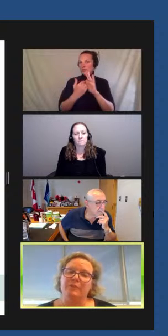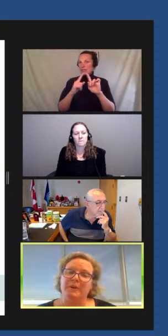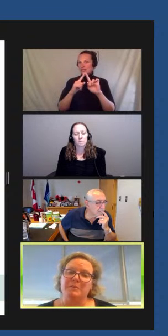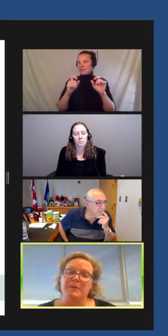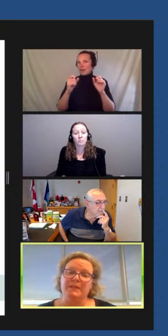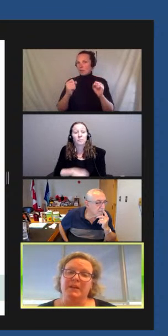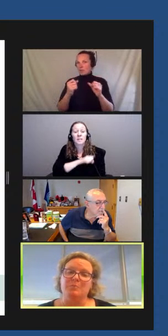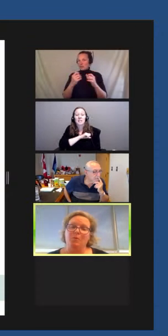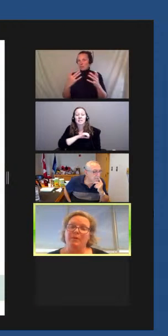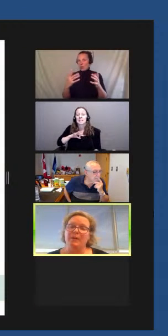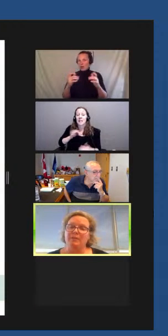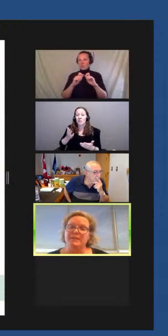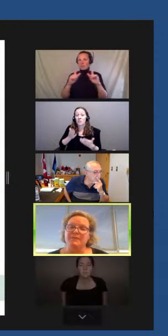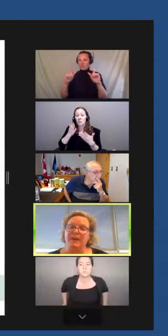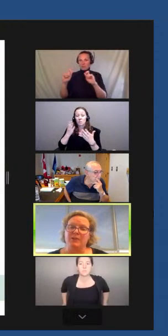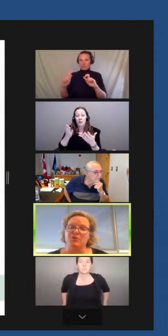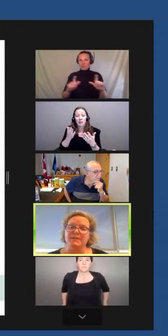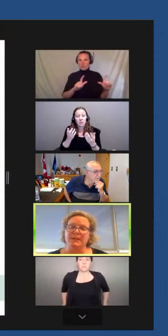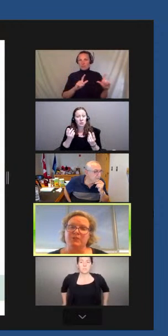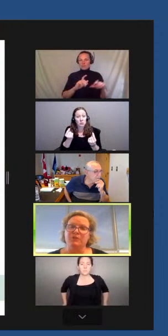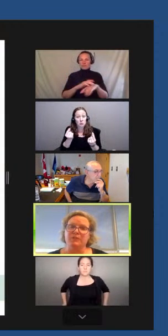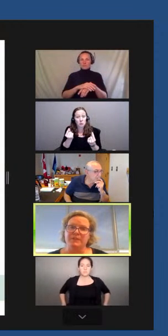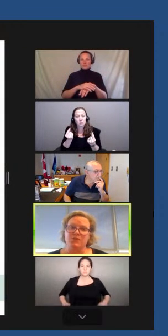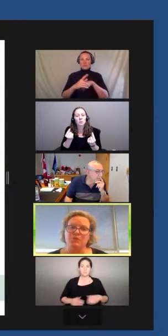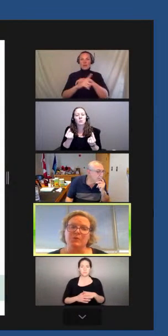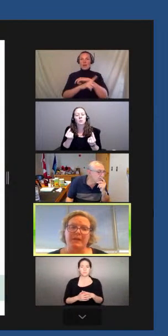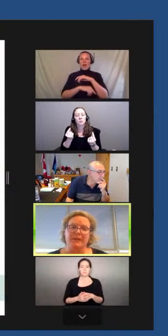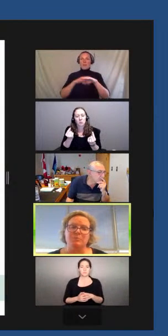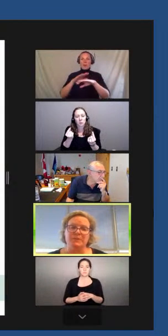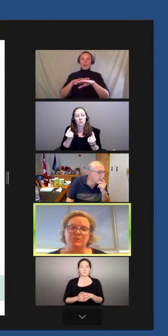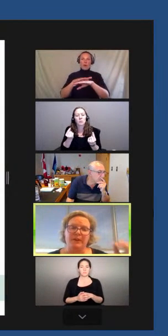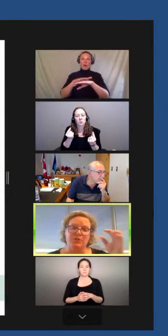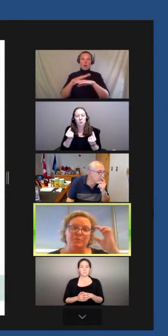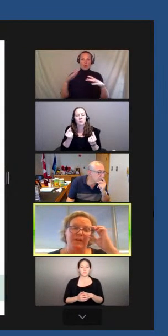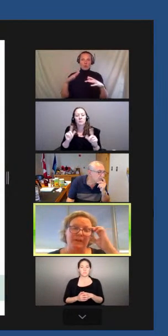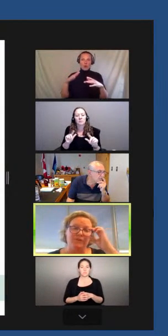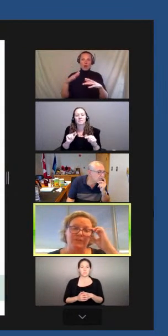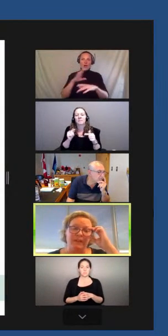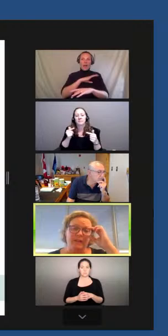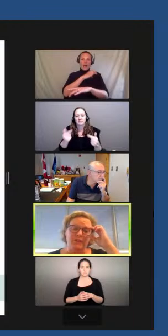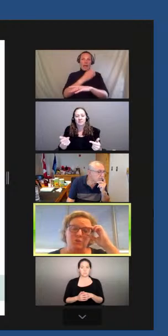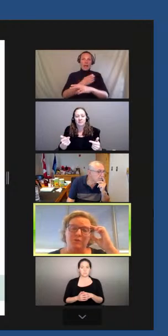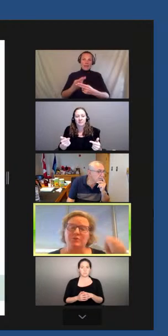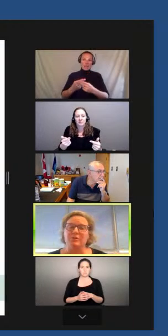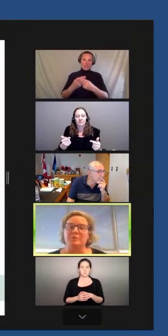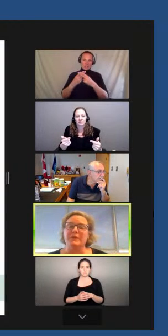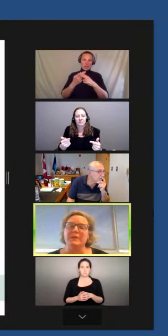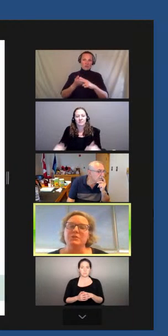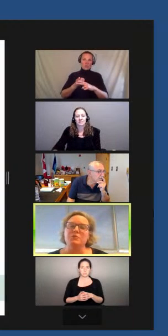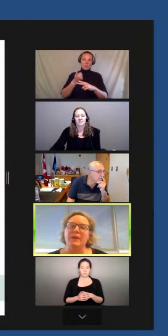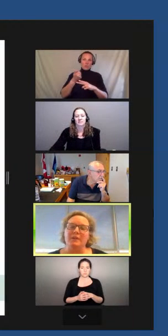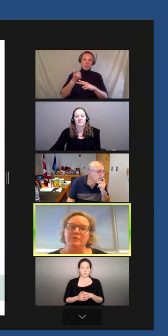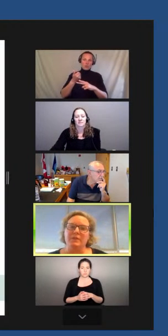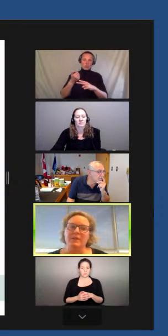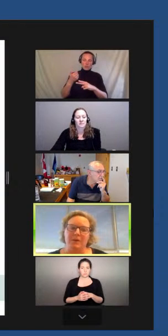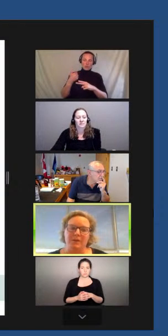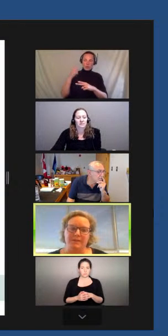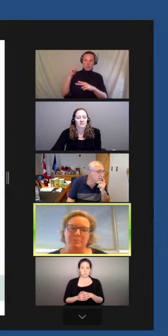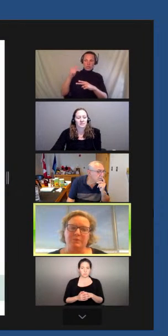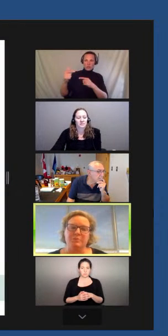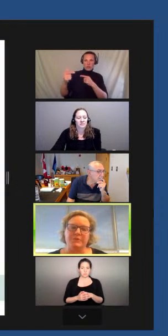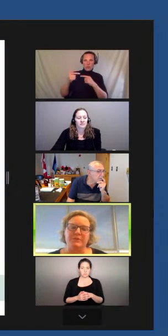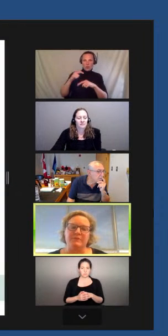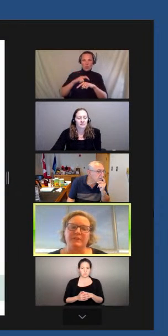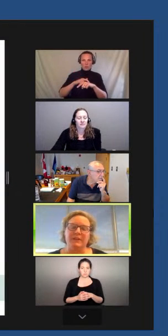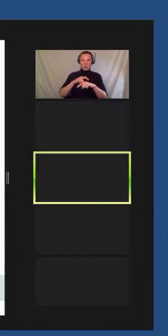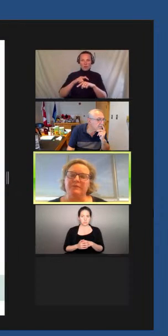Staff are recommending that a more aggressive actions under a residual management strategy be undertaken in the short term to do everything possible